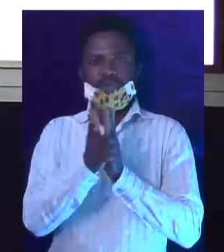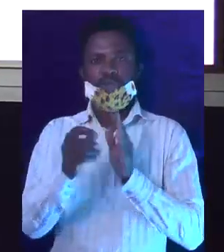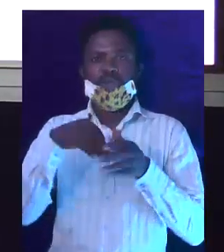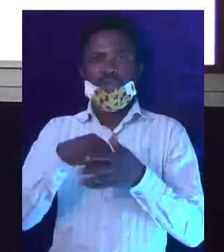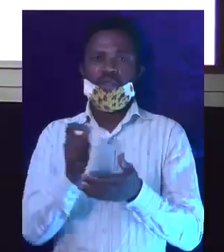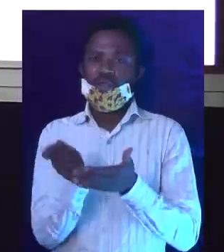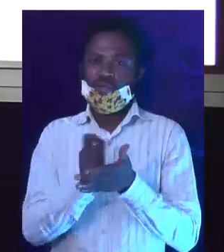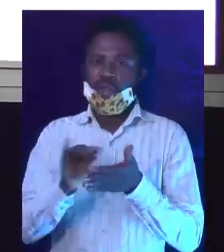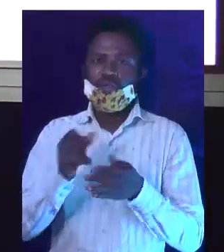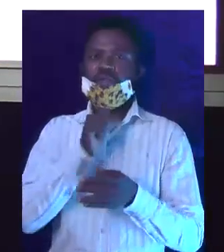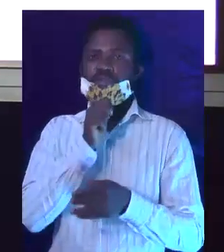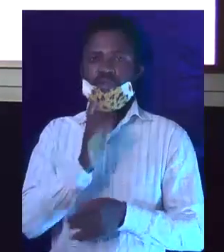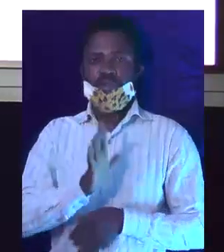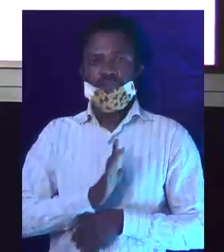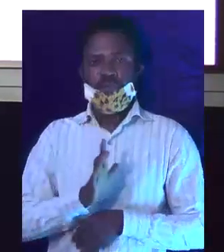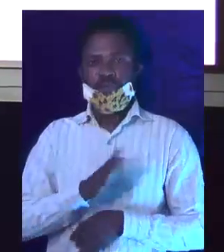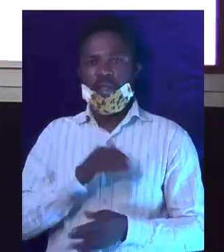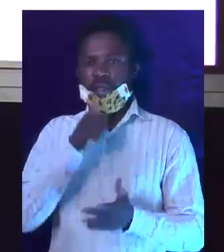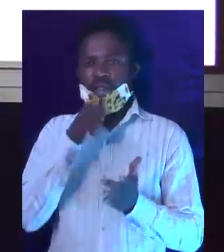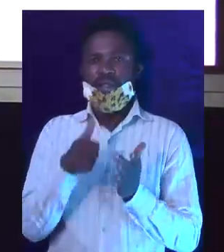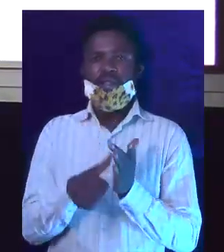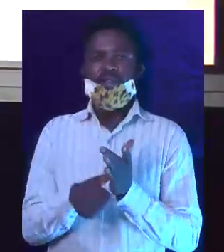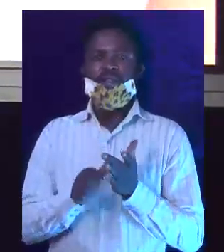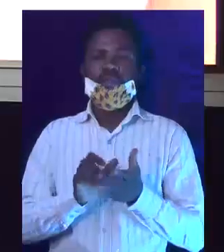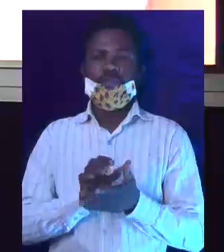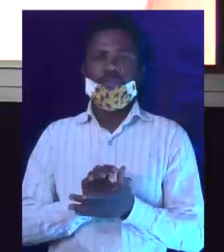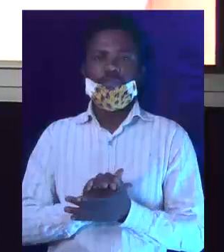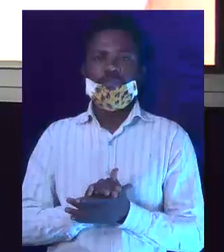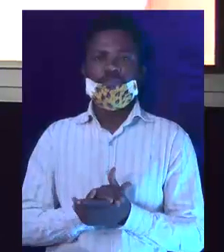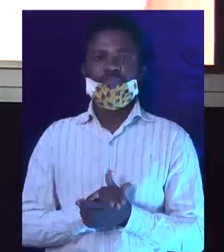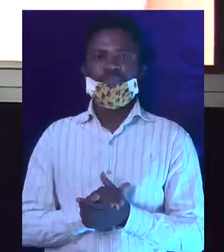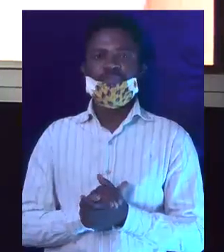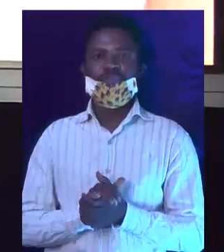in writing informal letters.